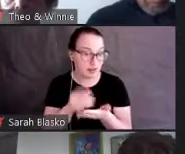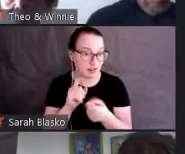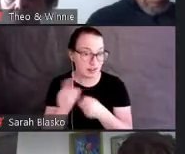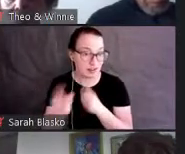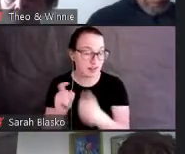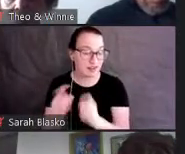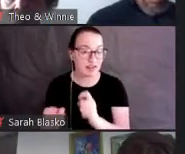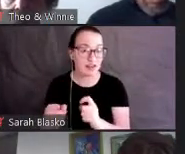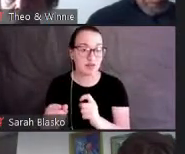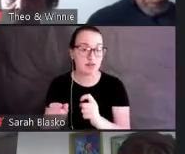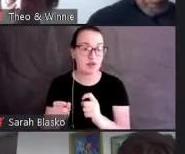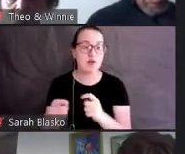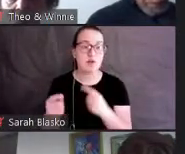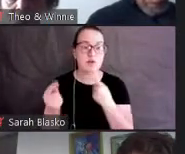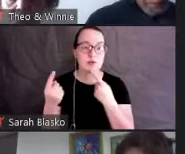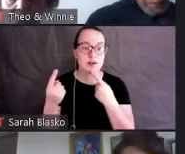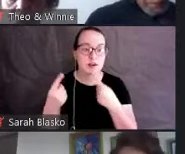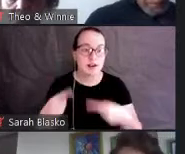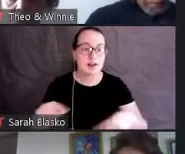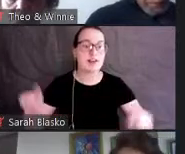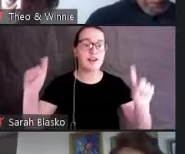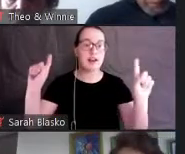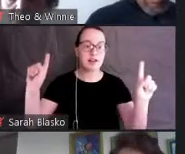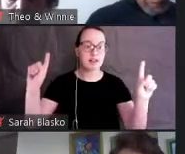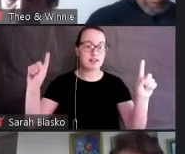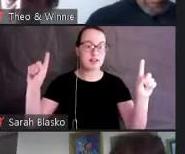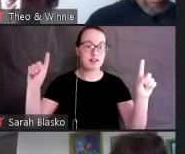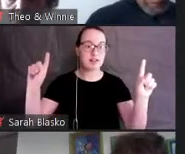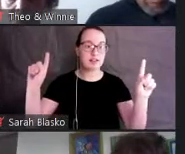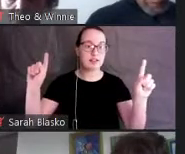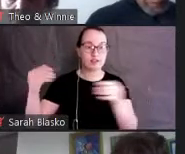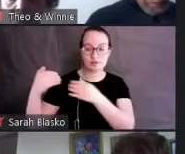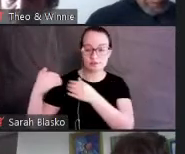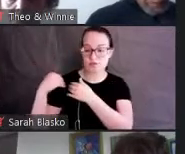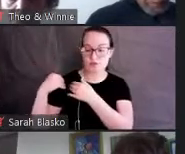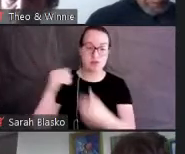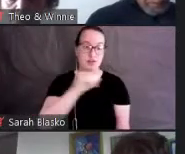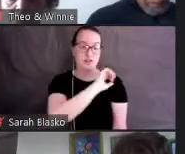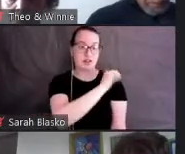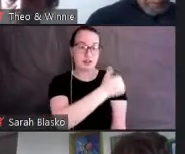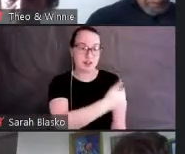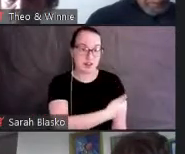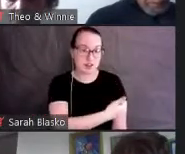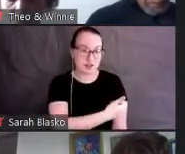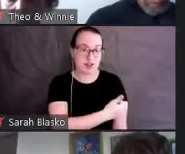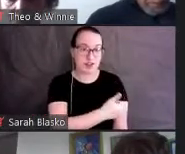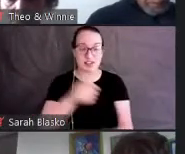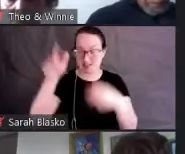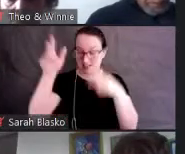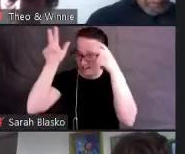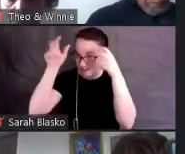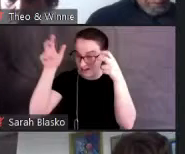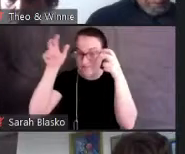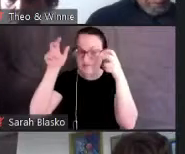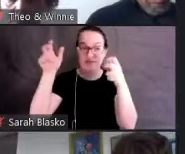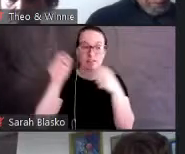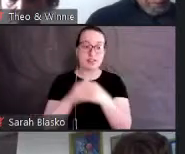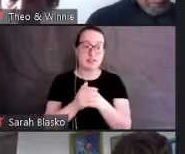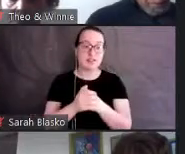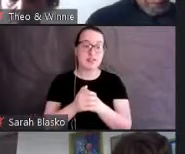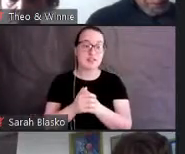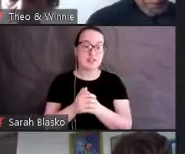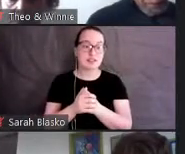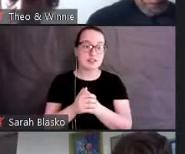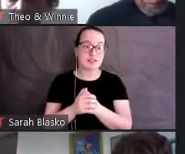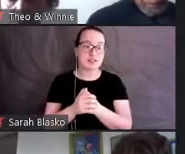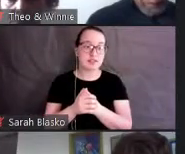a statement to the rulers and authorities, the dark powers of this world, saying,